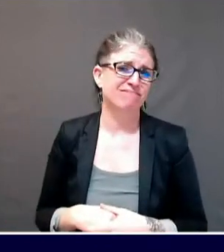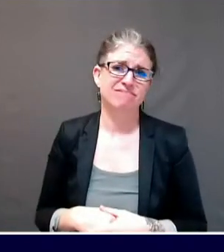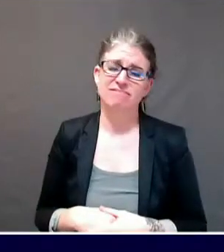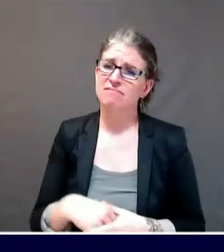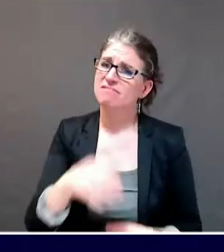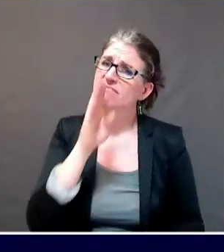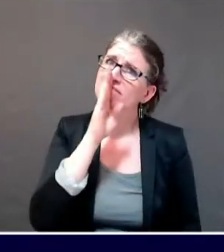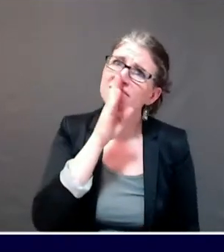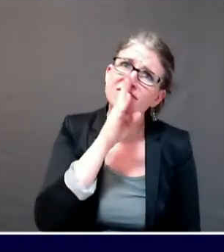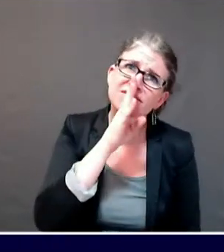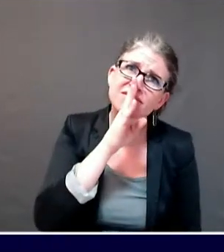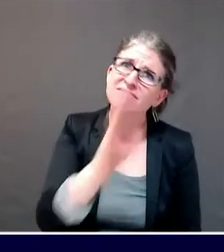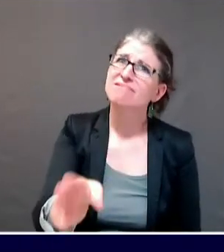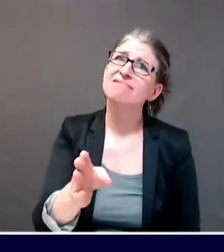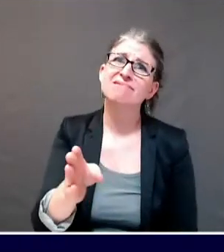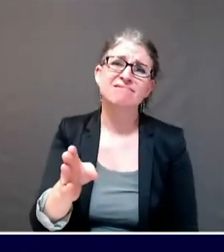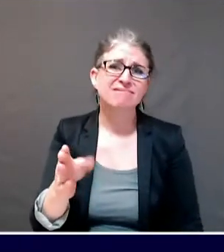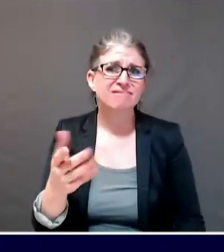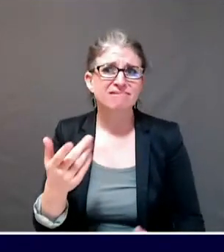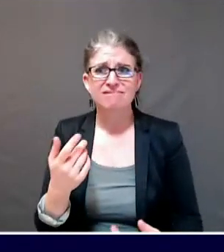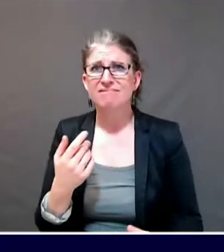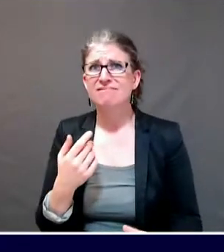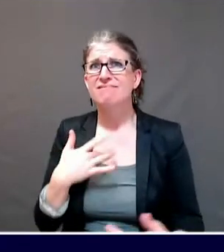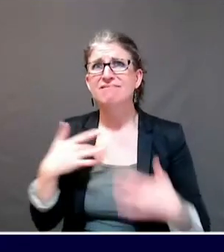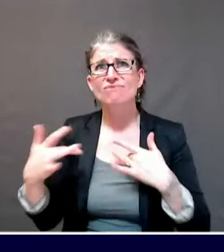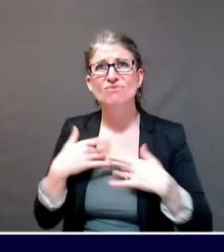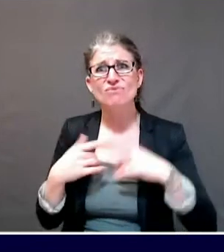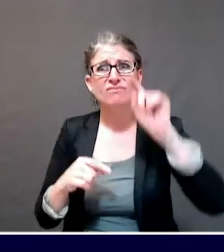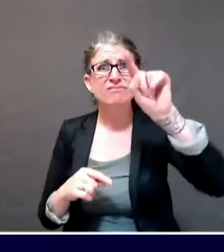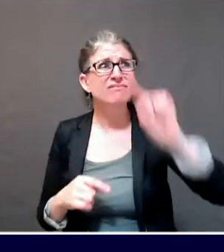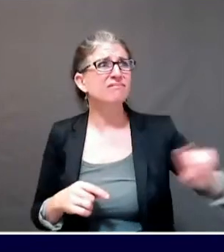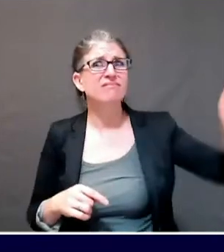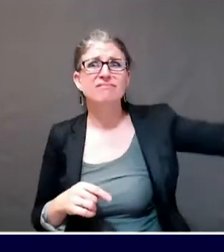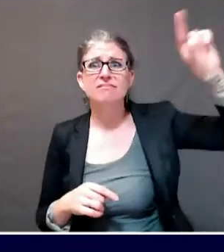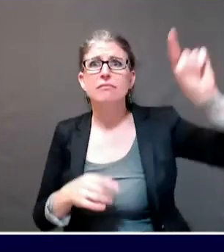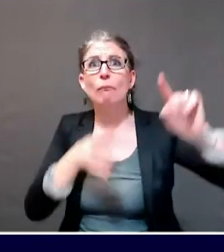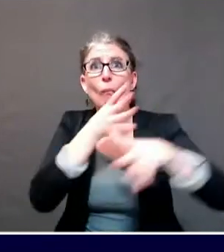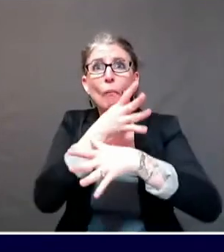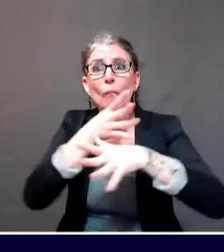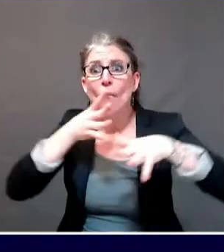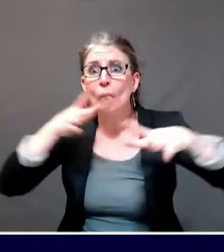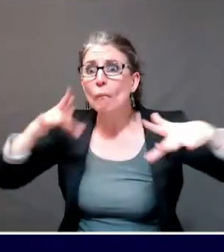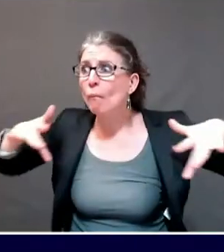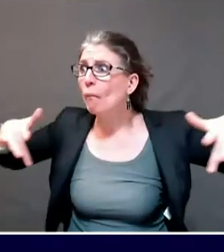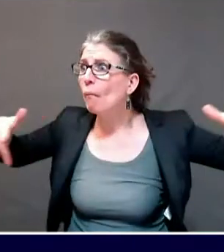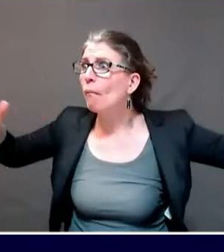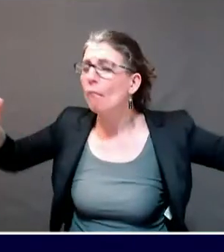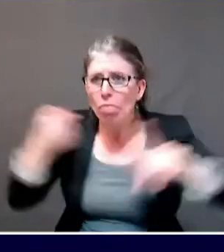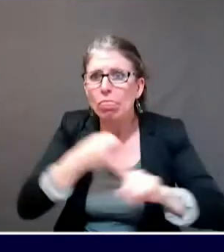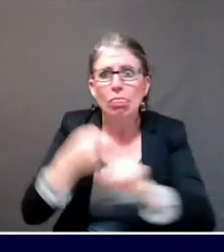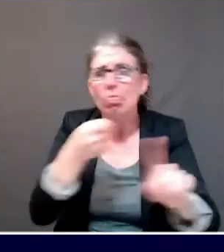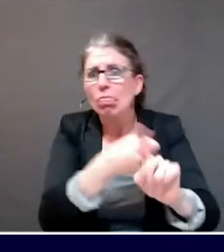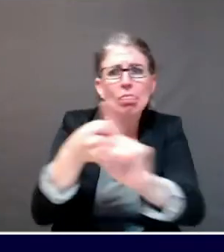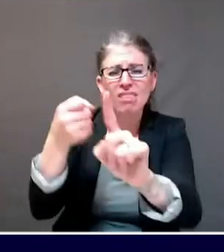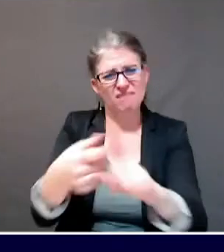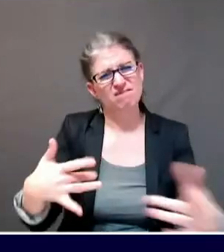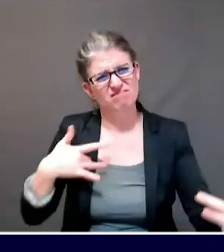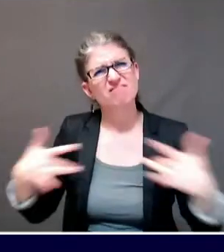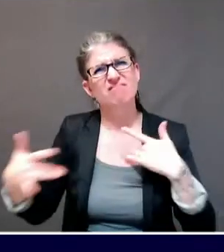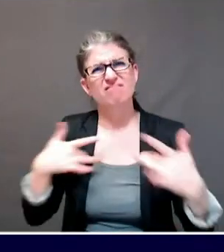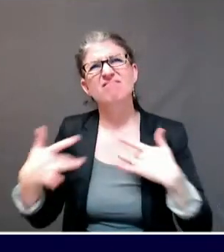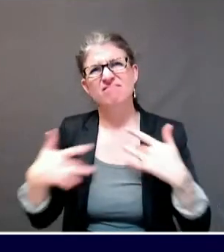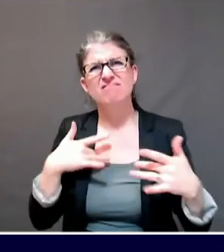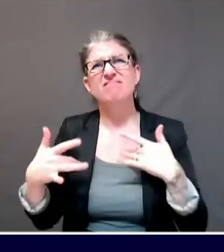in particular right now, given the high number of outbreaks, as well as, for example, the lack of backup staff in many of